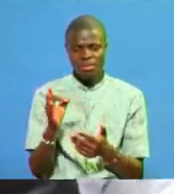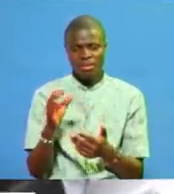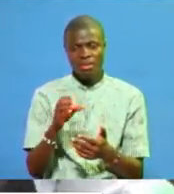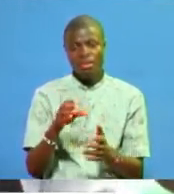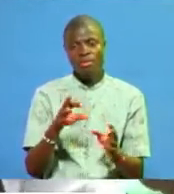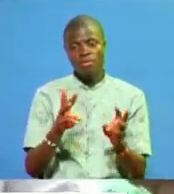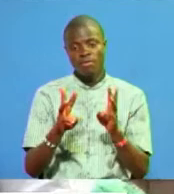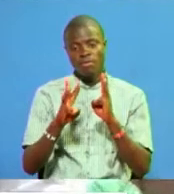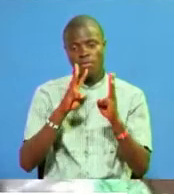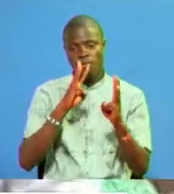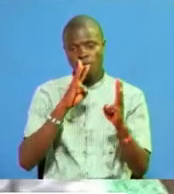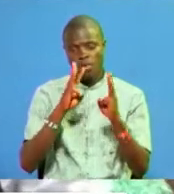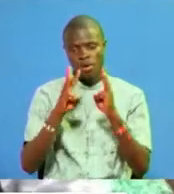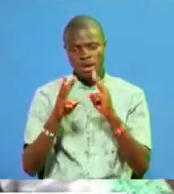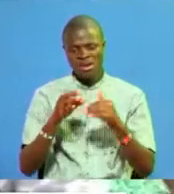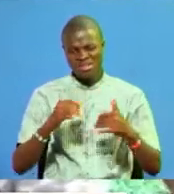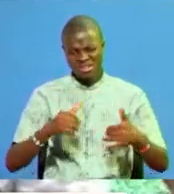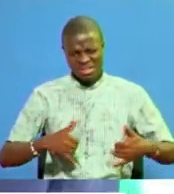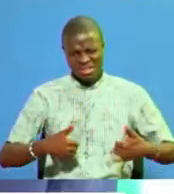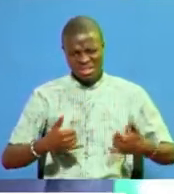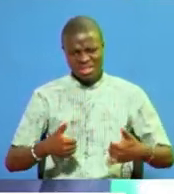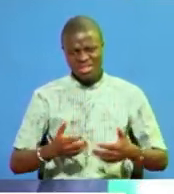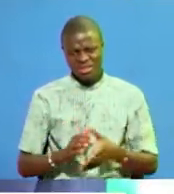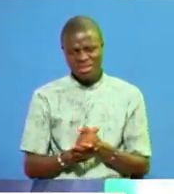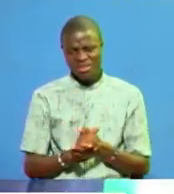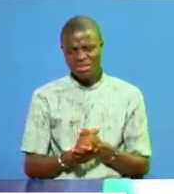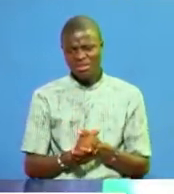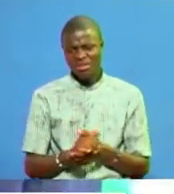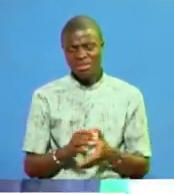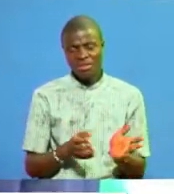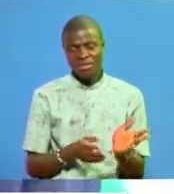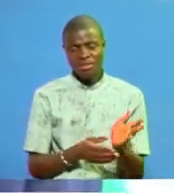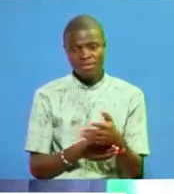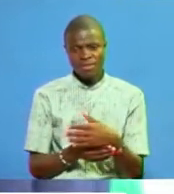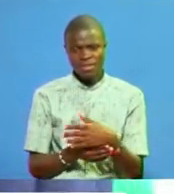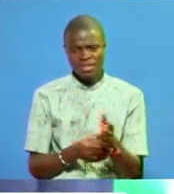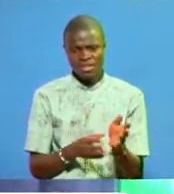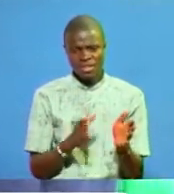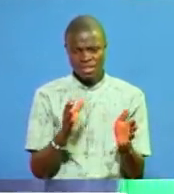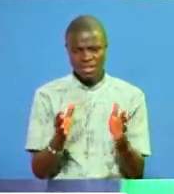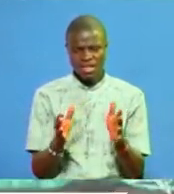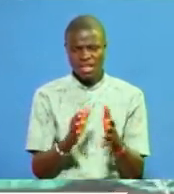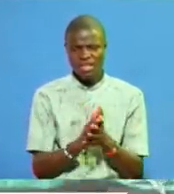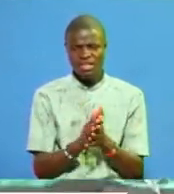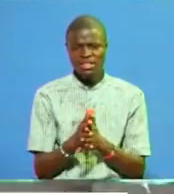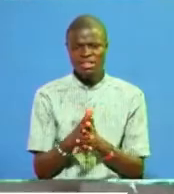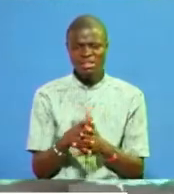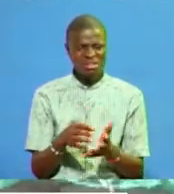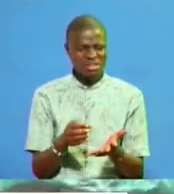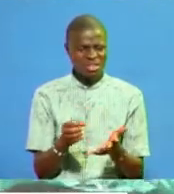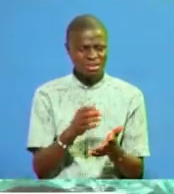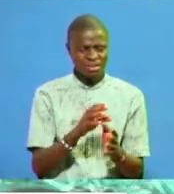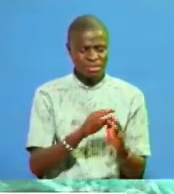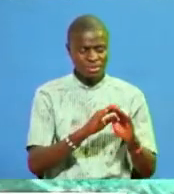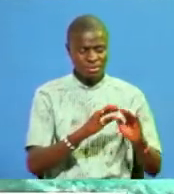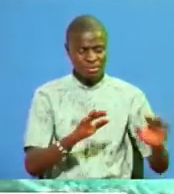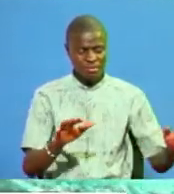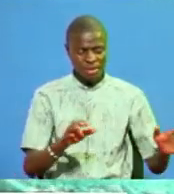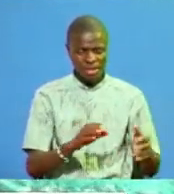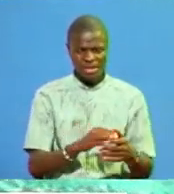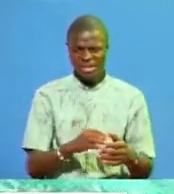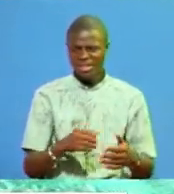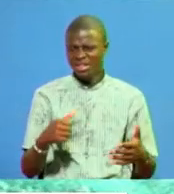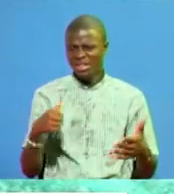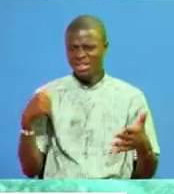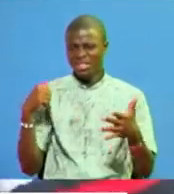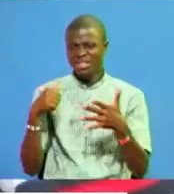While expressing their joy, the fishmongers mentioned that they have benefited from the establishment of the market since water and electricity